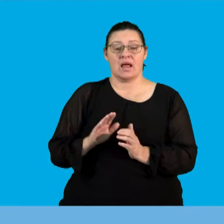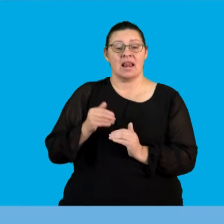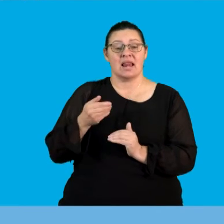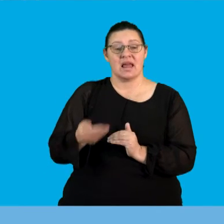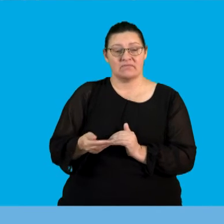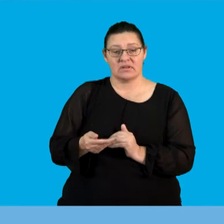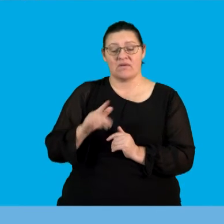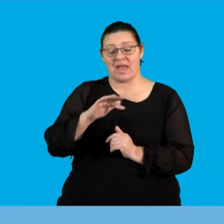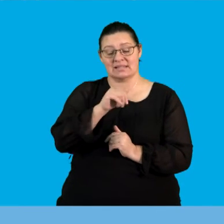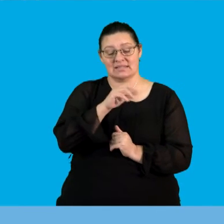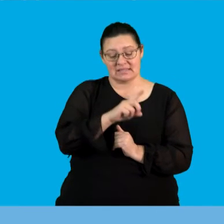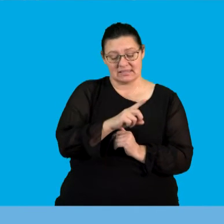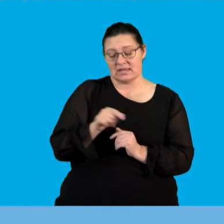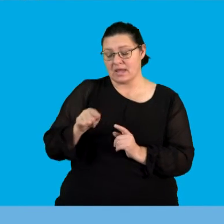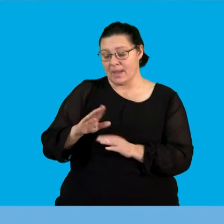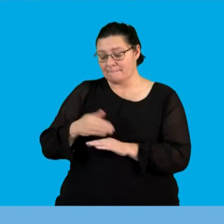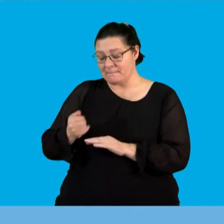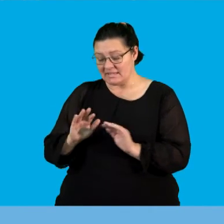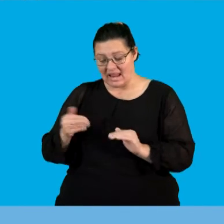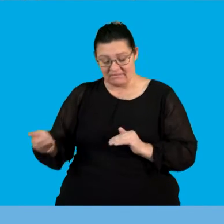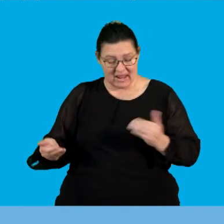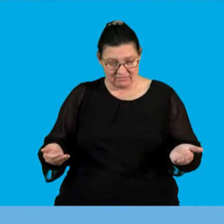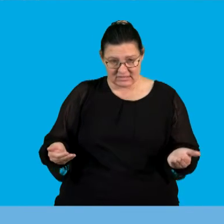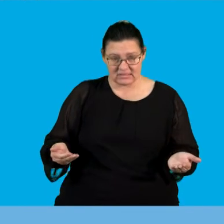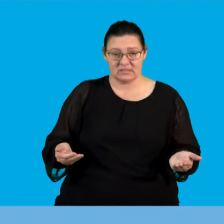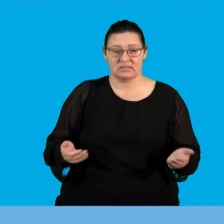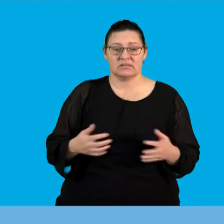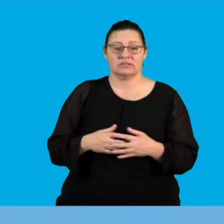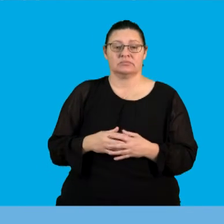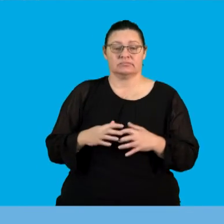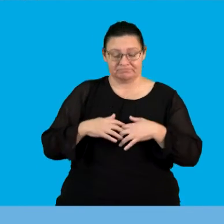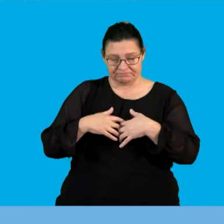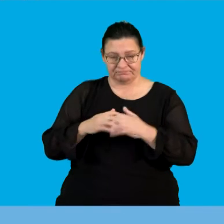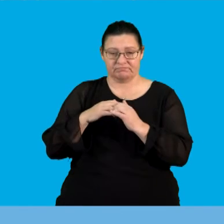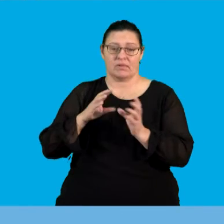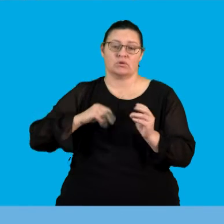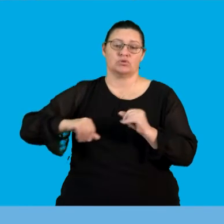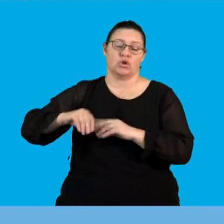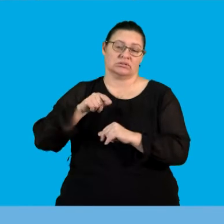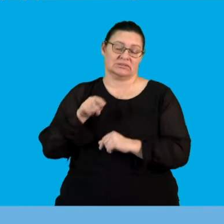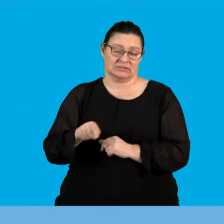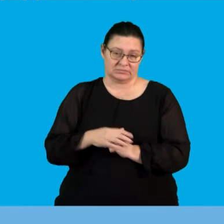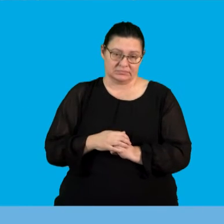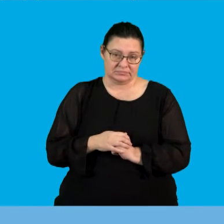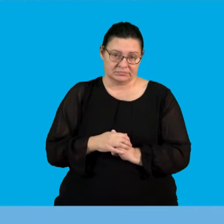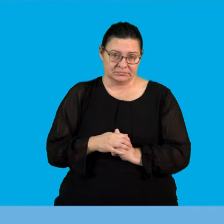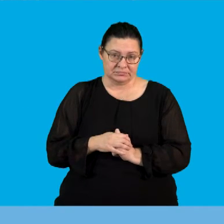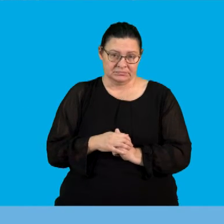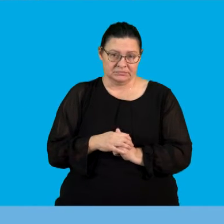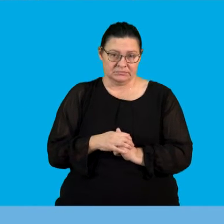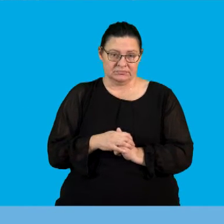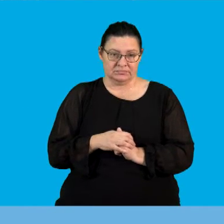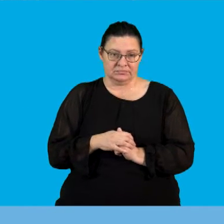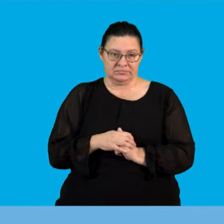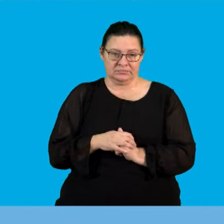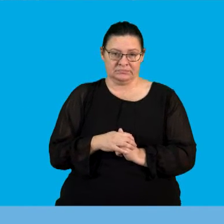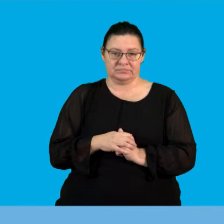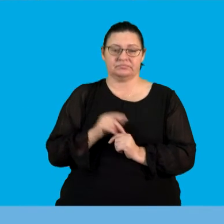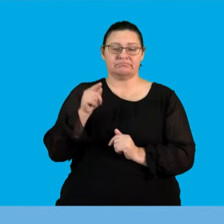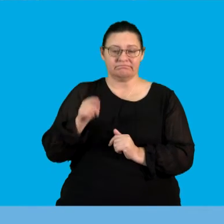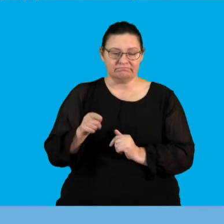remainder of the acid and the base combine to form the salt. So after the acid has donated the hydrogen, the remainder is going to be chlorine.